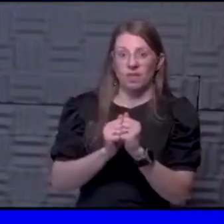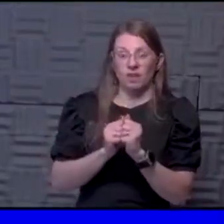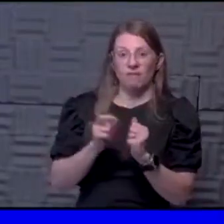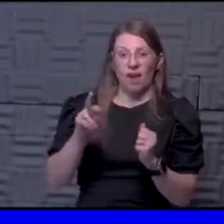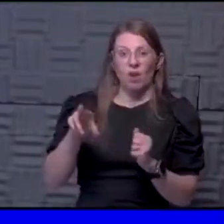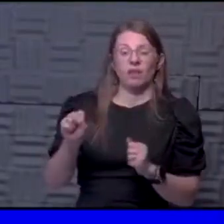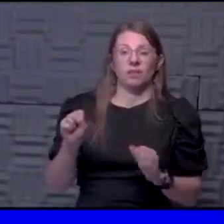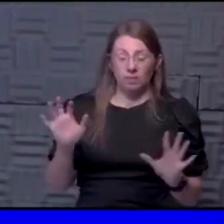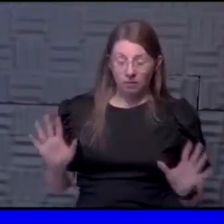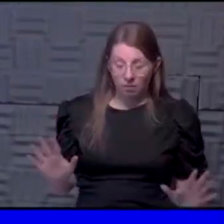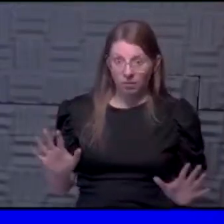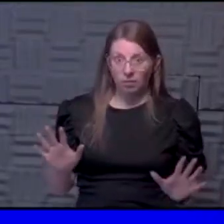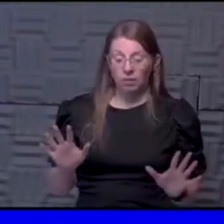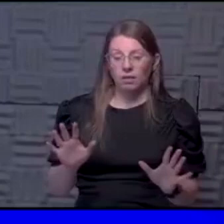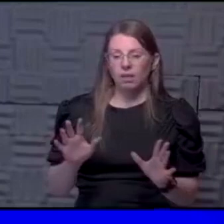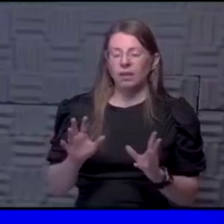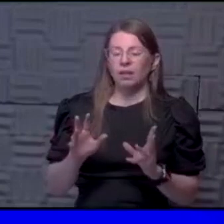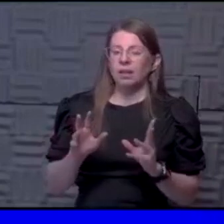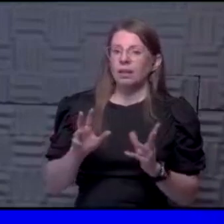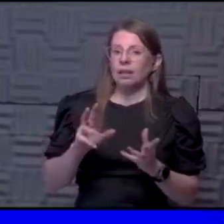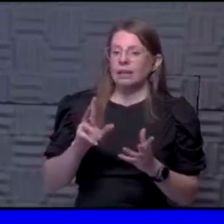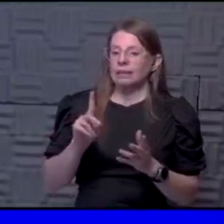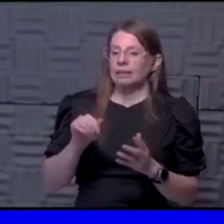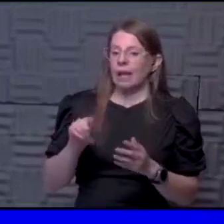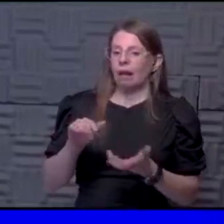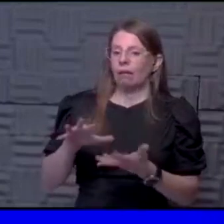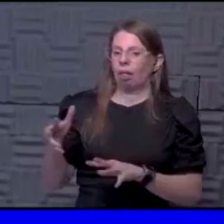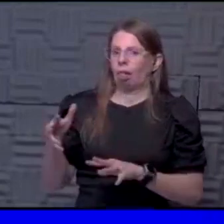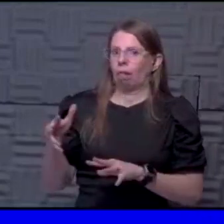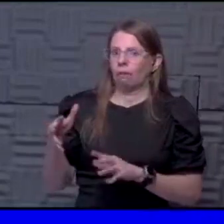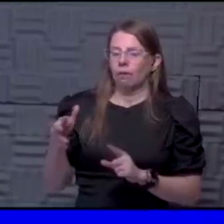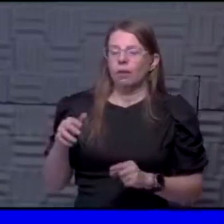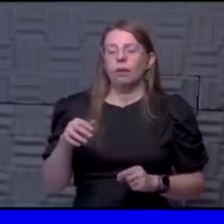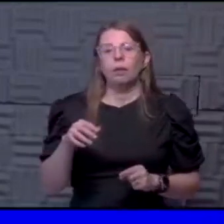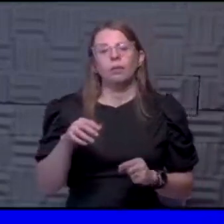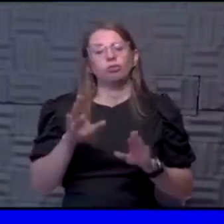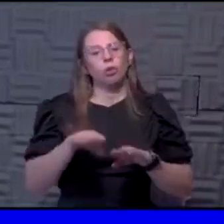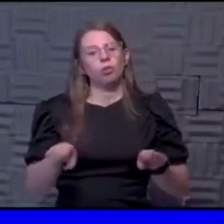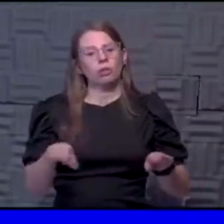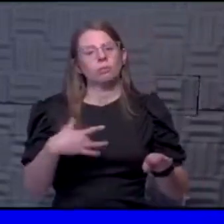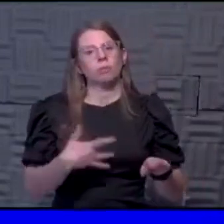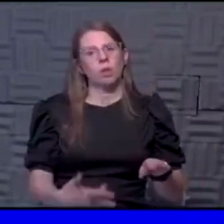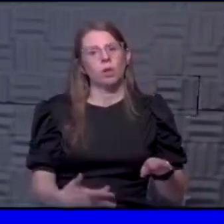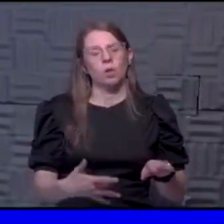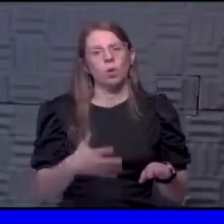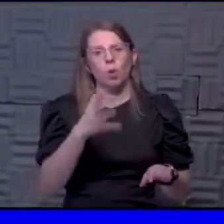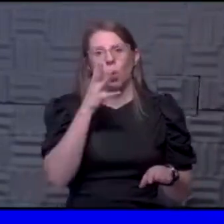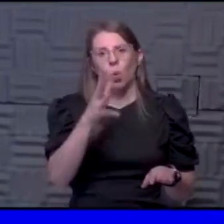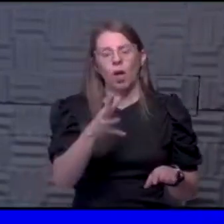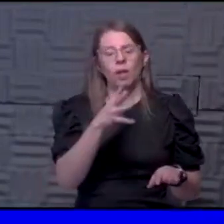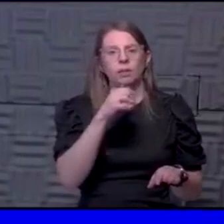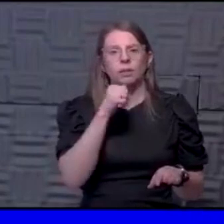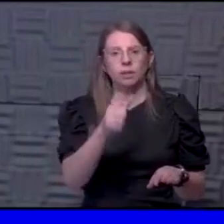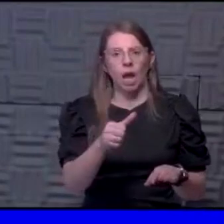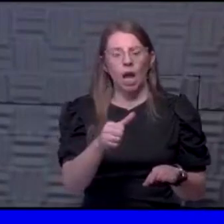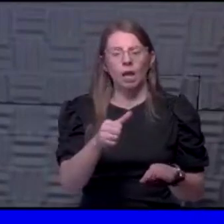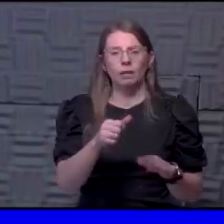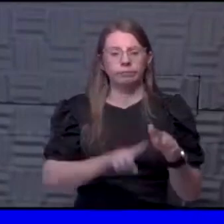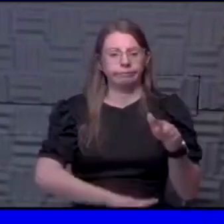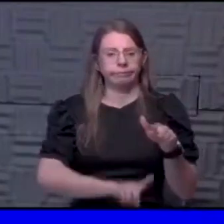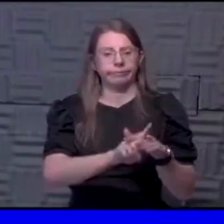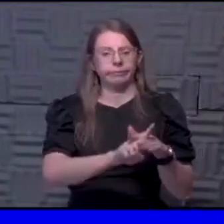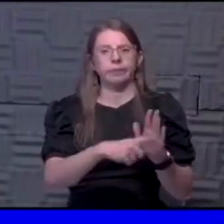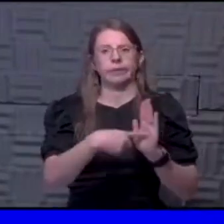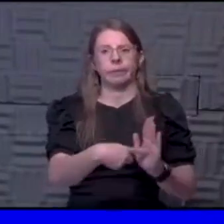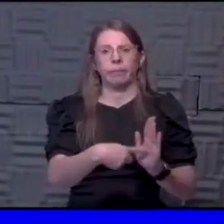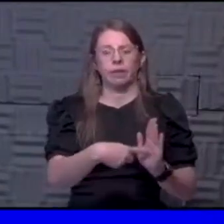caveats to that information and that data, one of which being children a lot of times certainly will not mount symptoms. And so